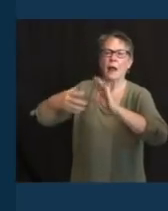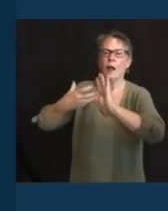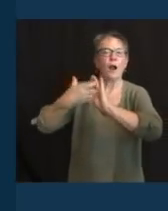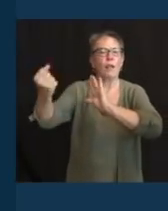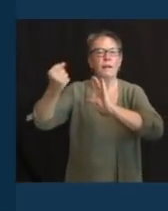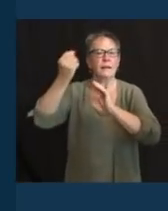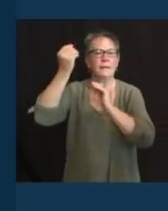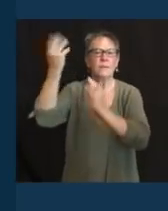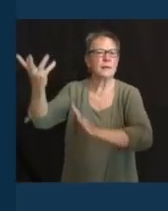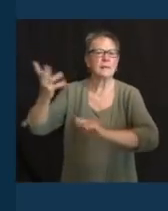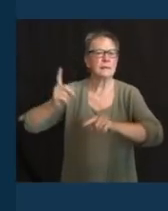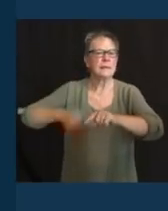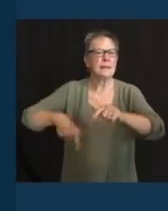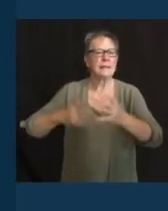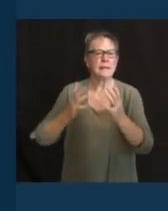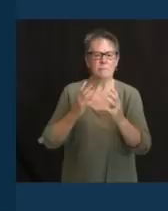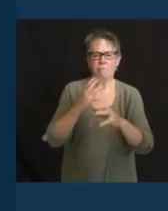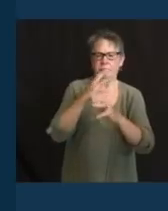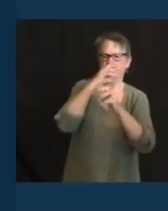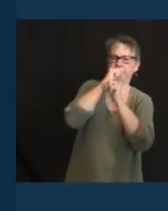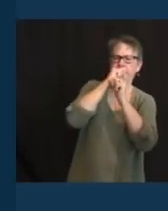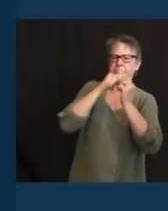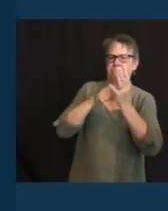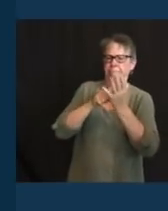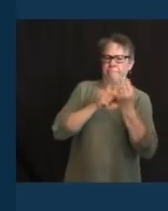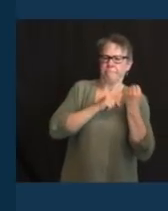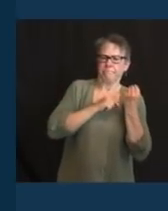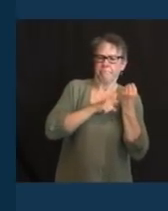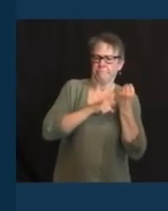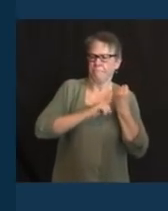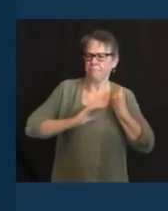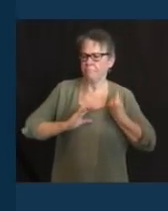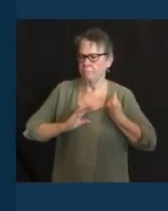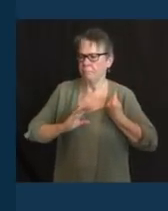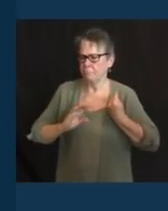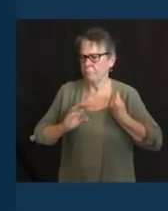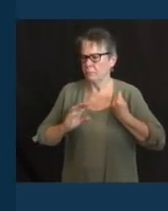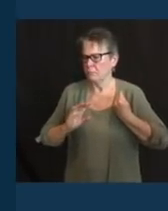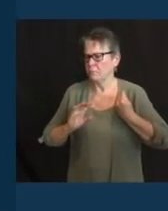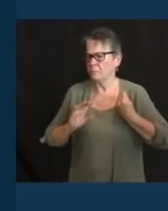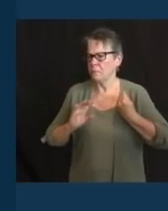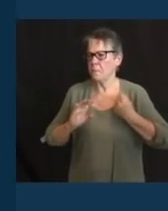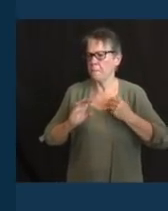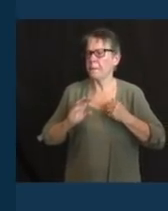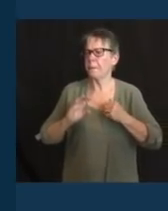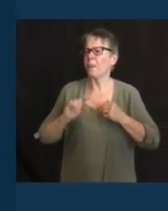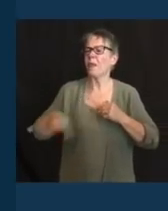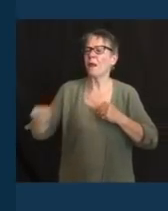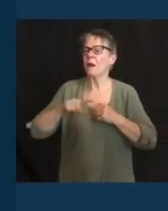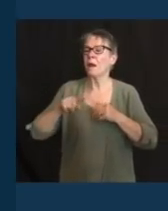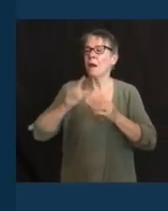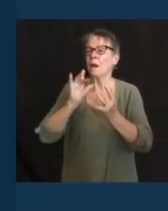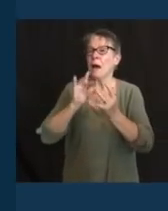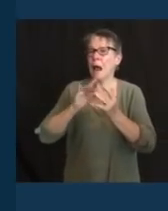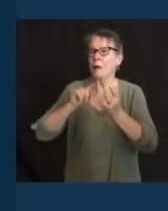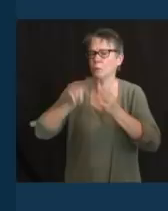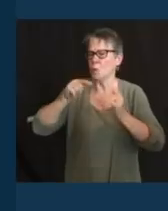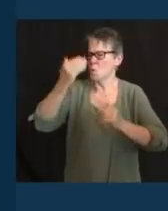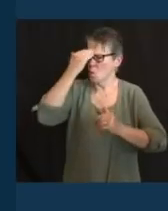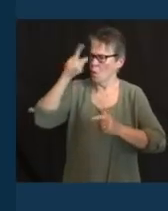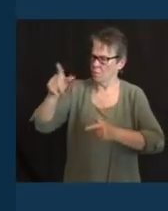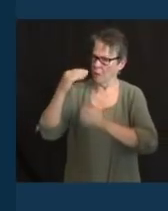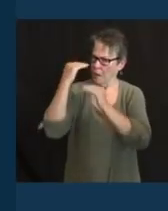their jobs and the limits of how that information will be used. And we will not tolerate any tracer who steps outside